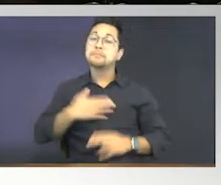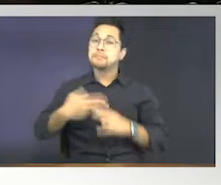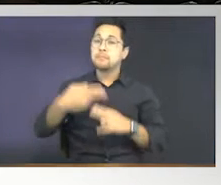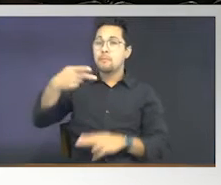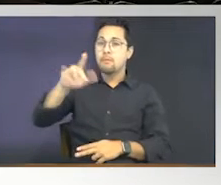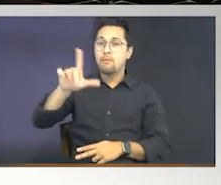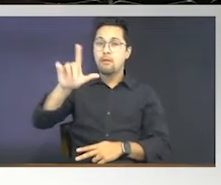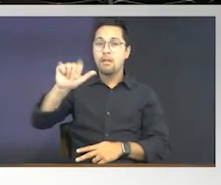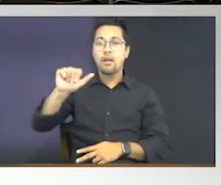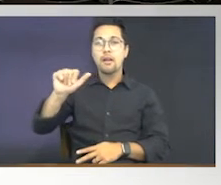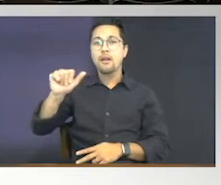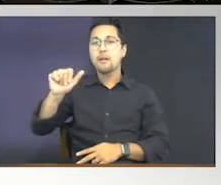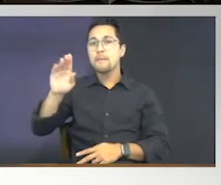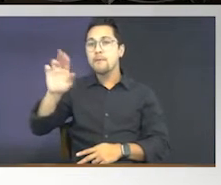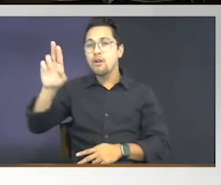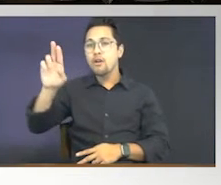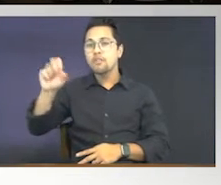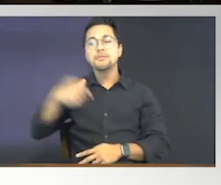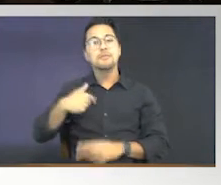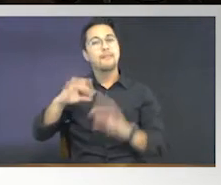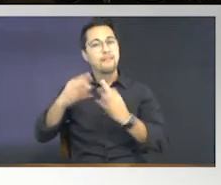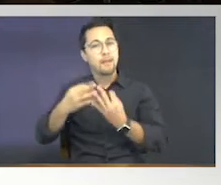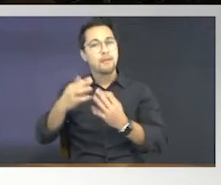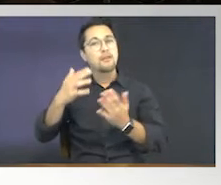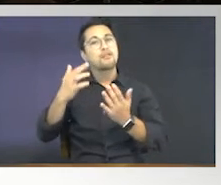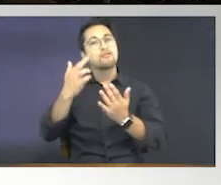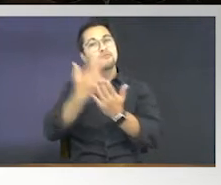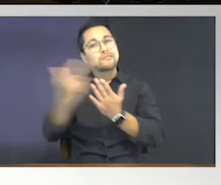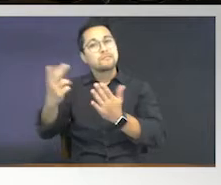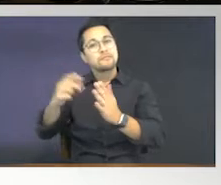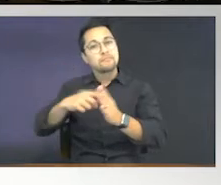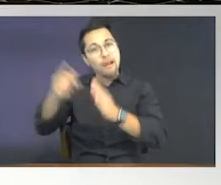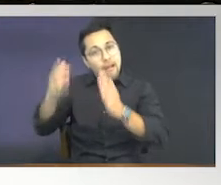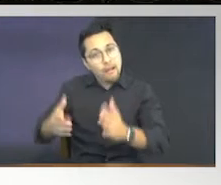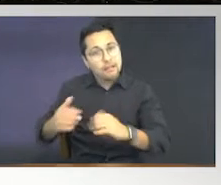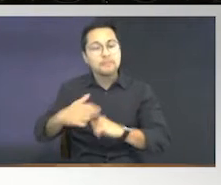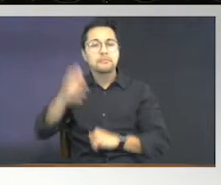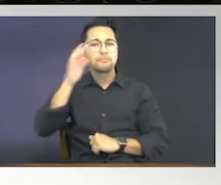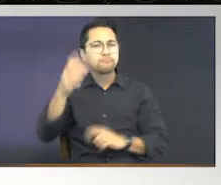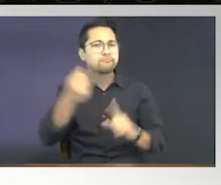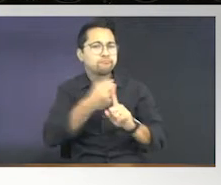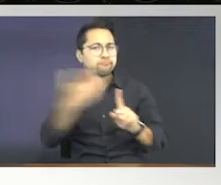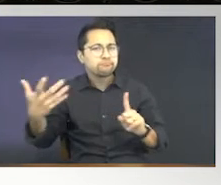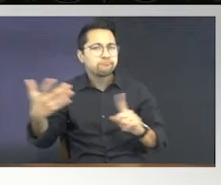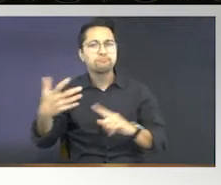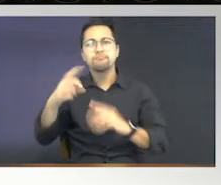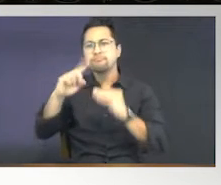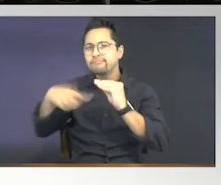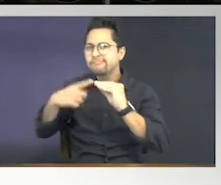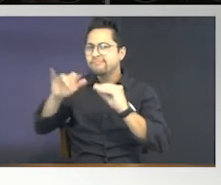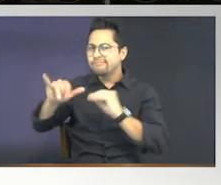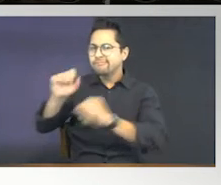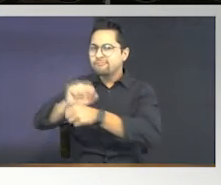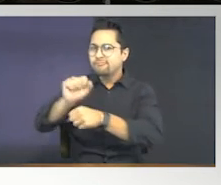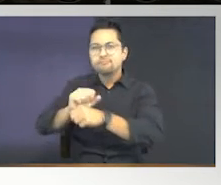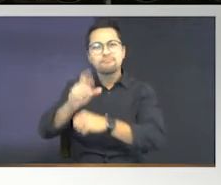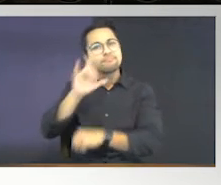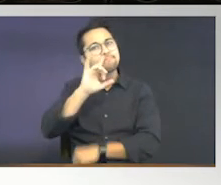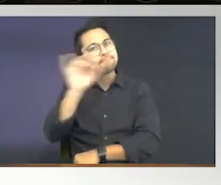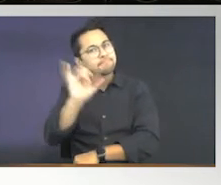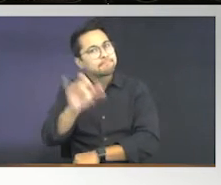one of the family resource specialists with the Early Steps program. And I'll go into a little bit more detail about what that job